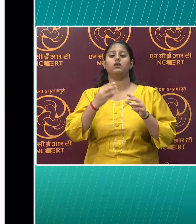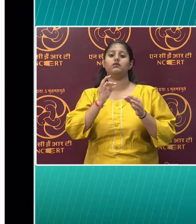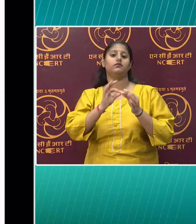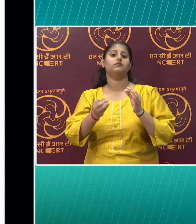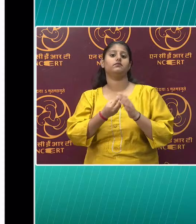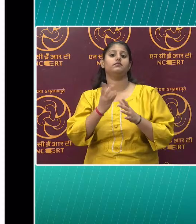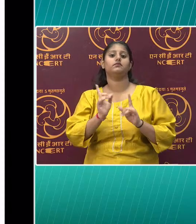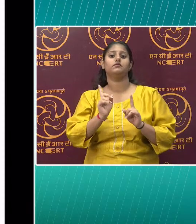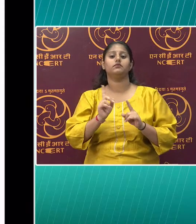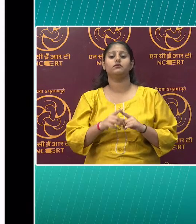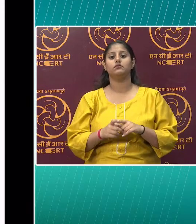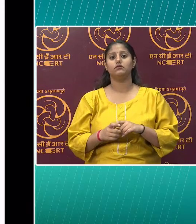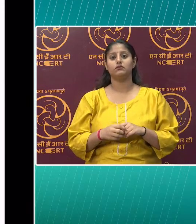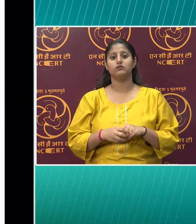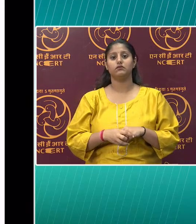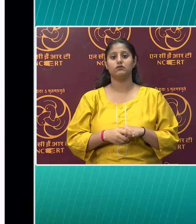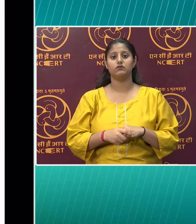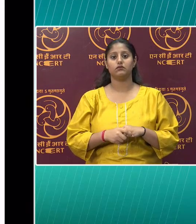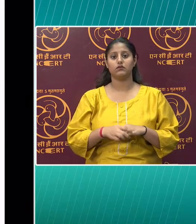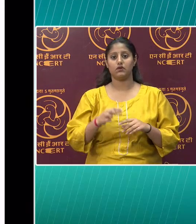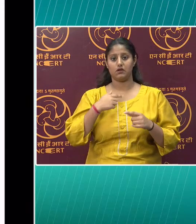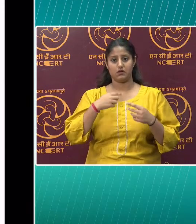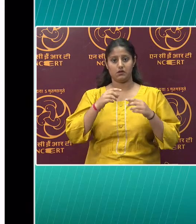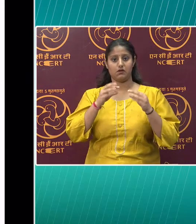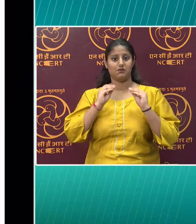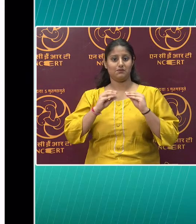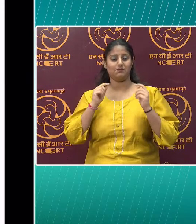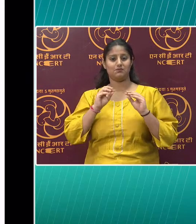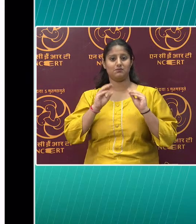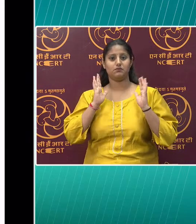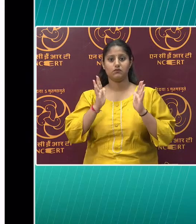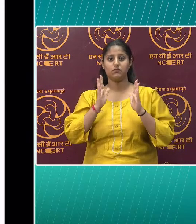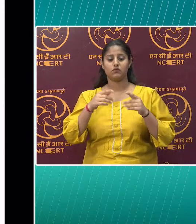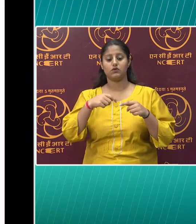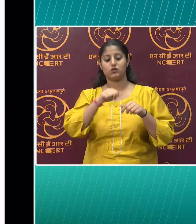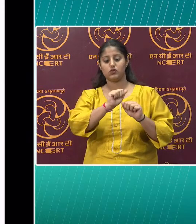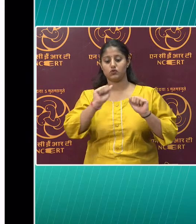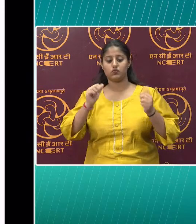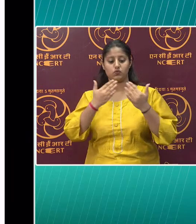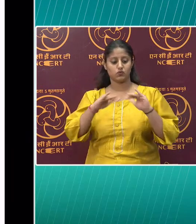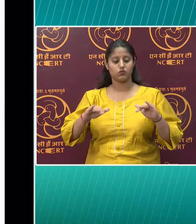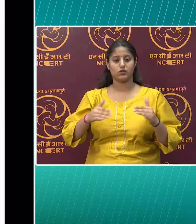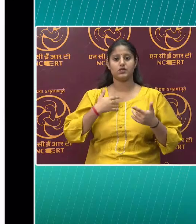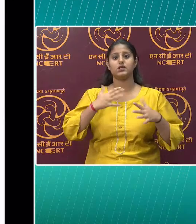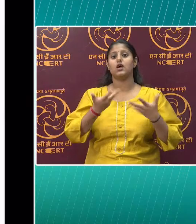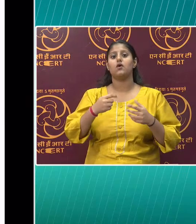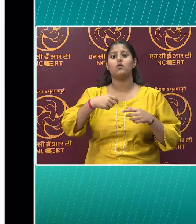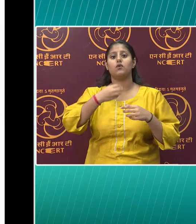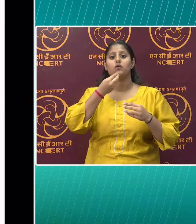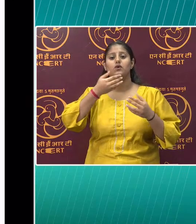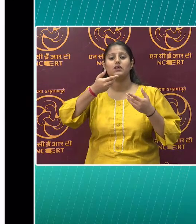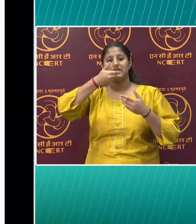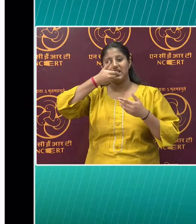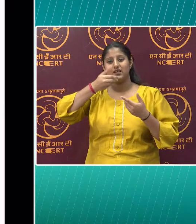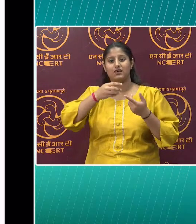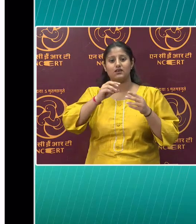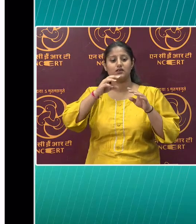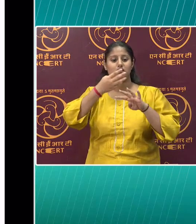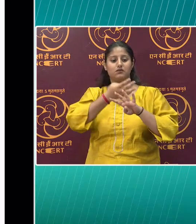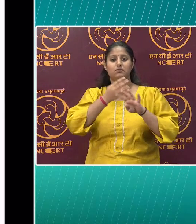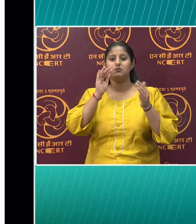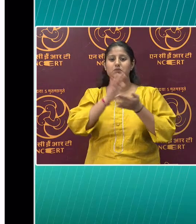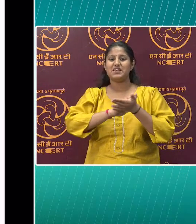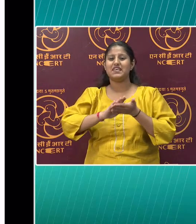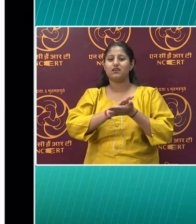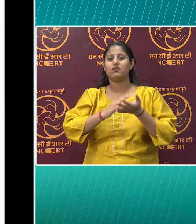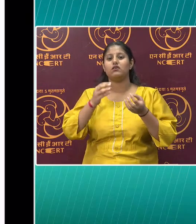we have titled this as cooking without fire, where children will learn how to make sandwiches, basic